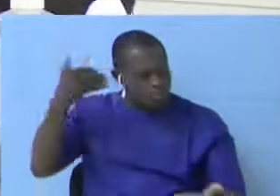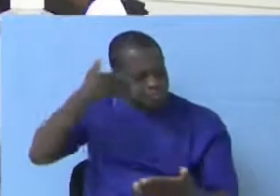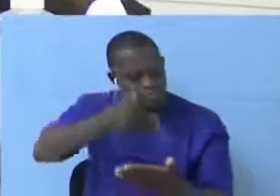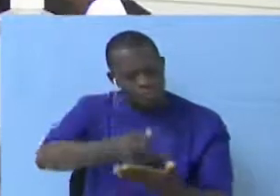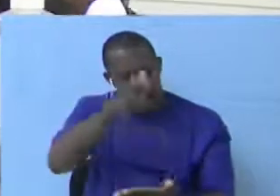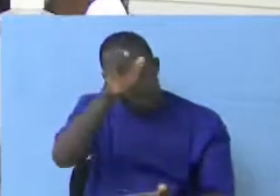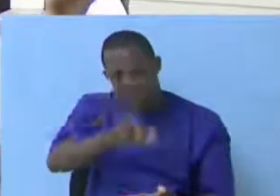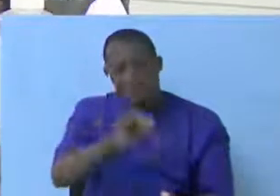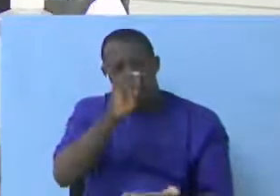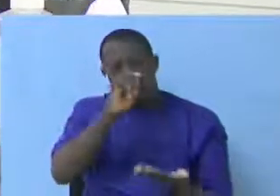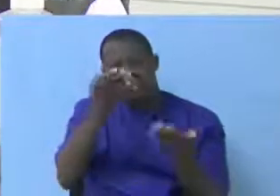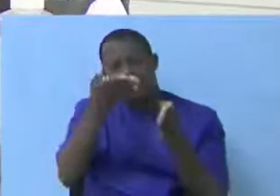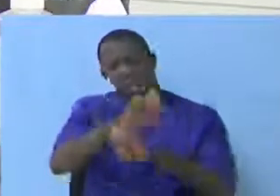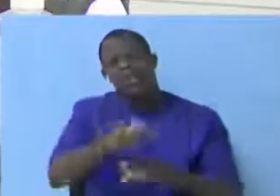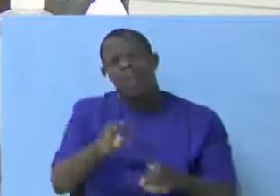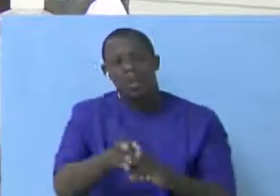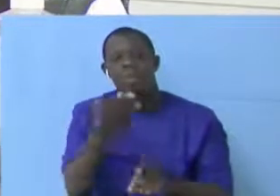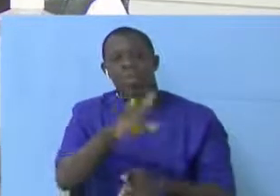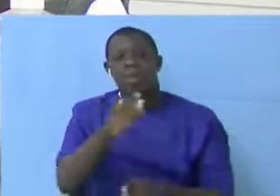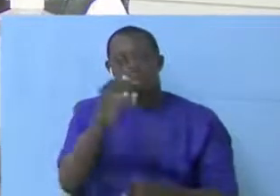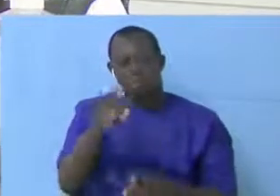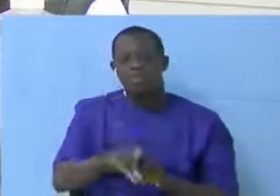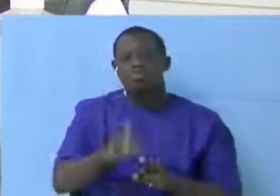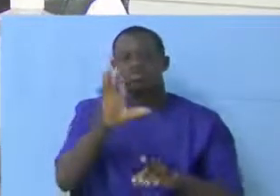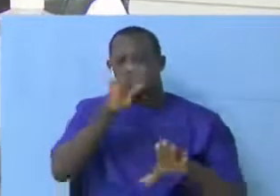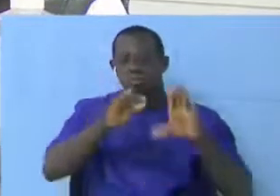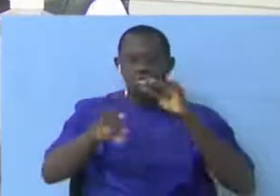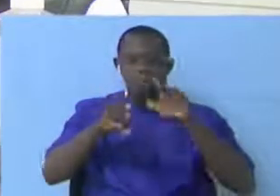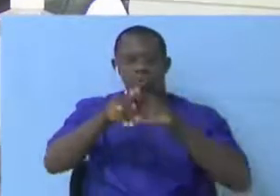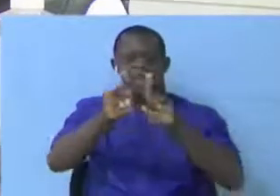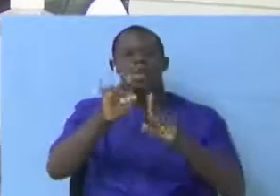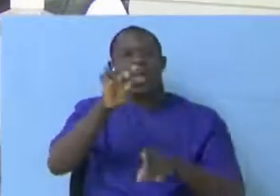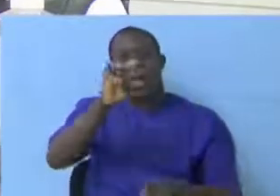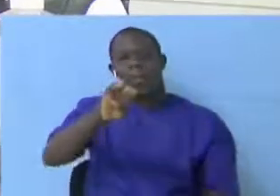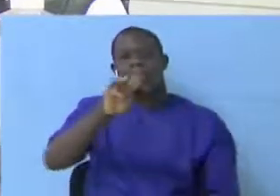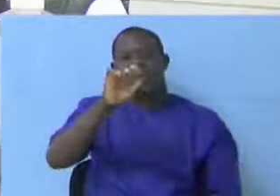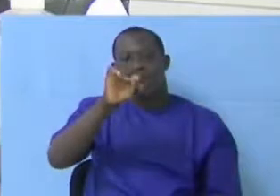Probably talk to the MI5 and you probably see the pictures.